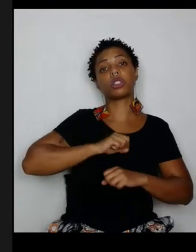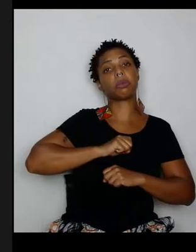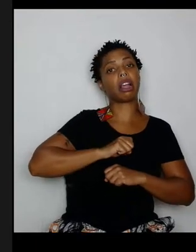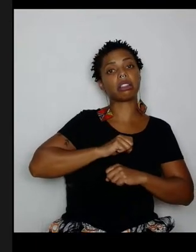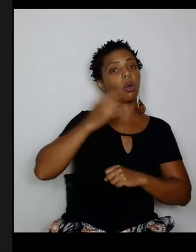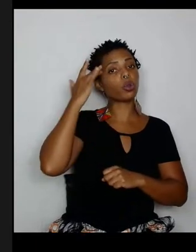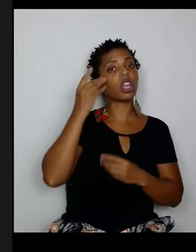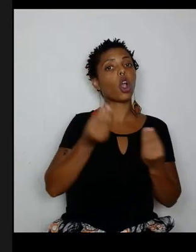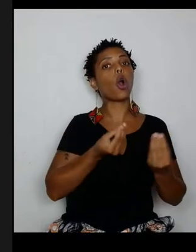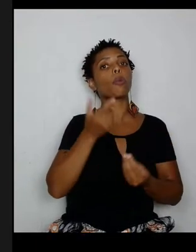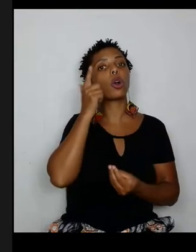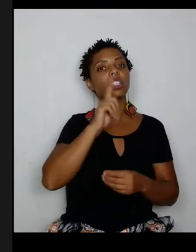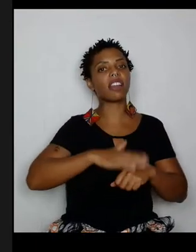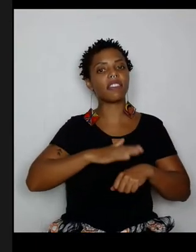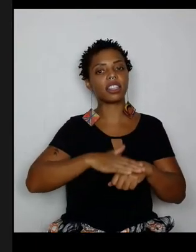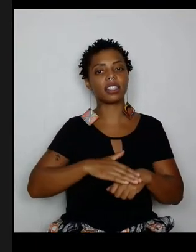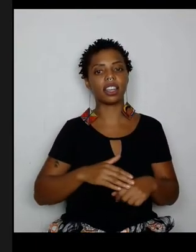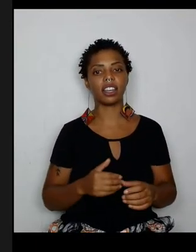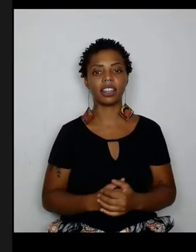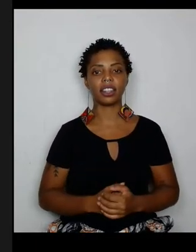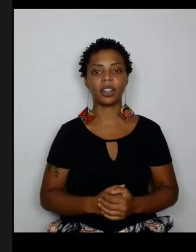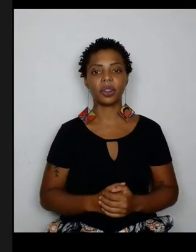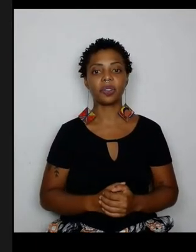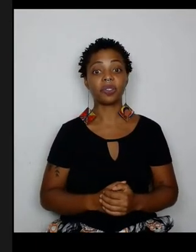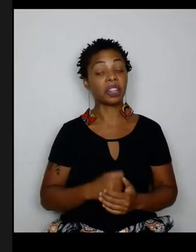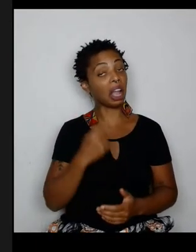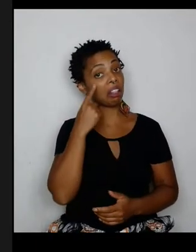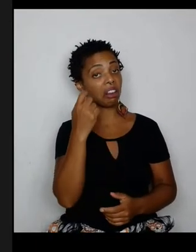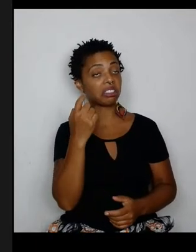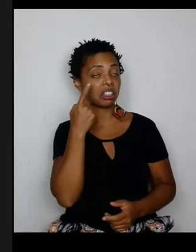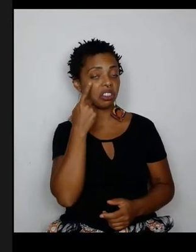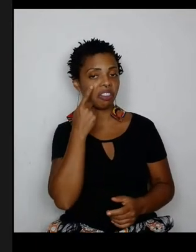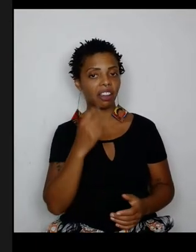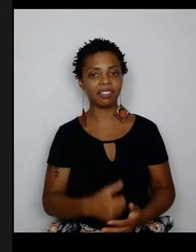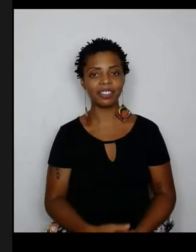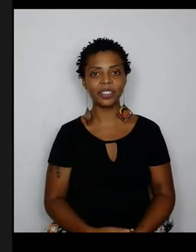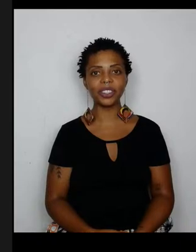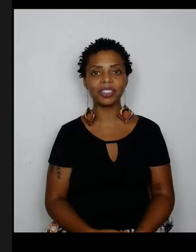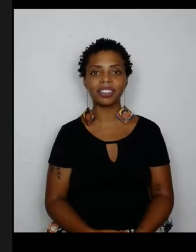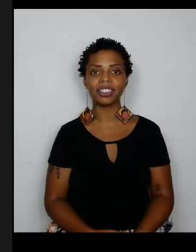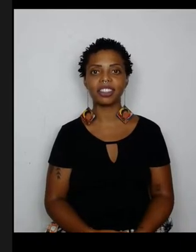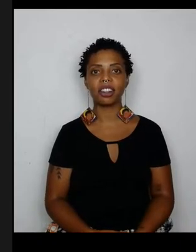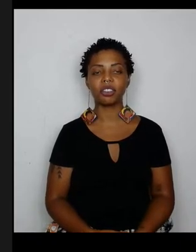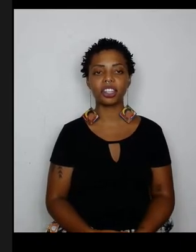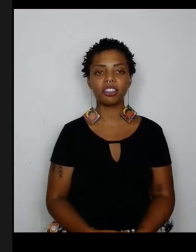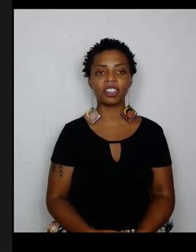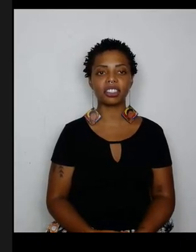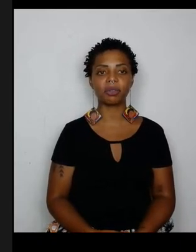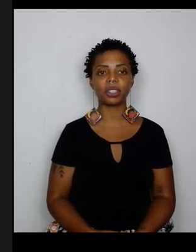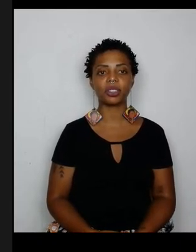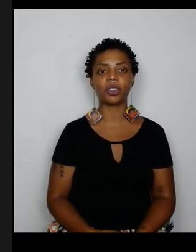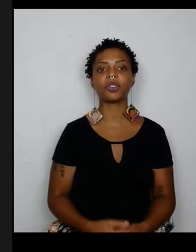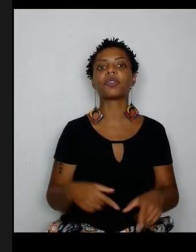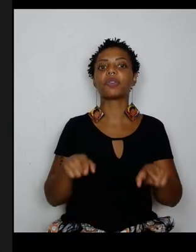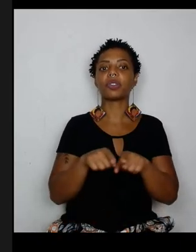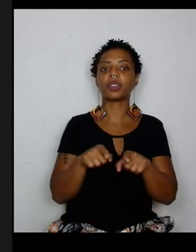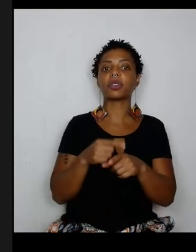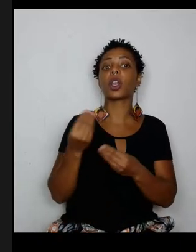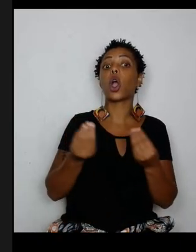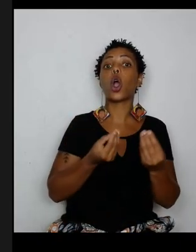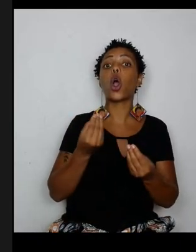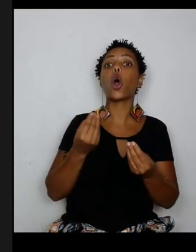i'll be very interested to hear and how you're going to bring local communities into the conversation to actually